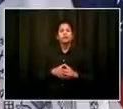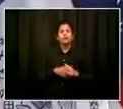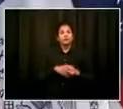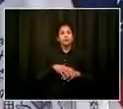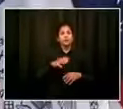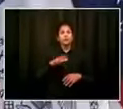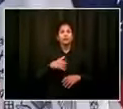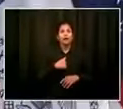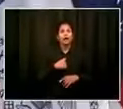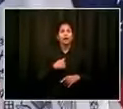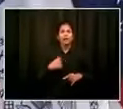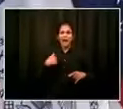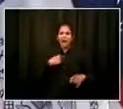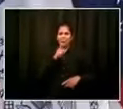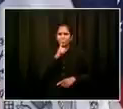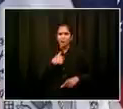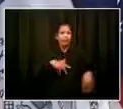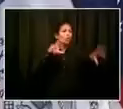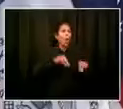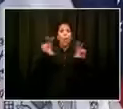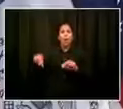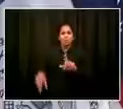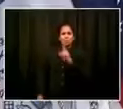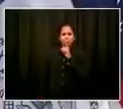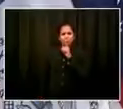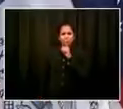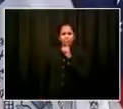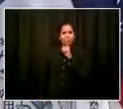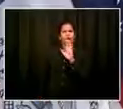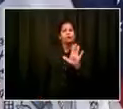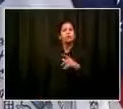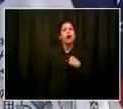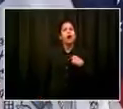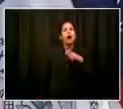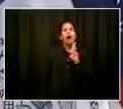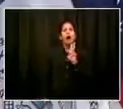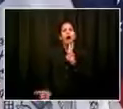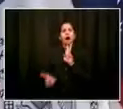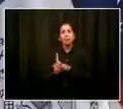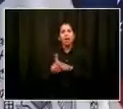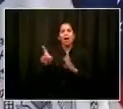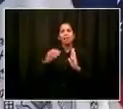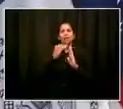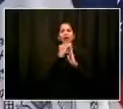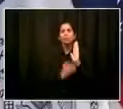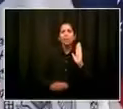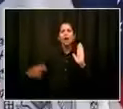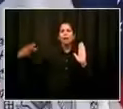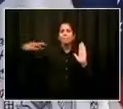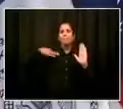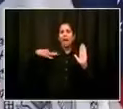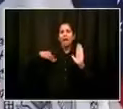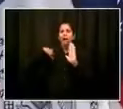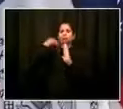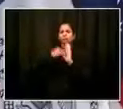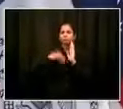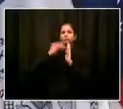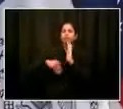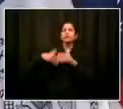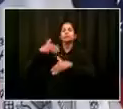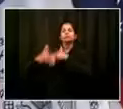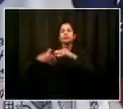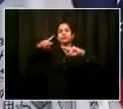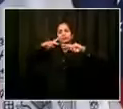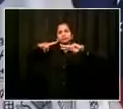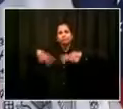what I decided to do with the Black Lives Matter murals, and this came out of a meeting at Gracie Mansion weeks ago